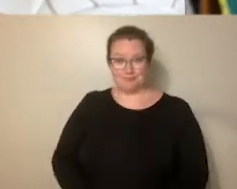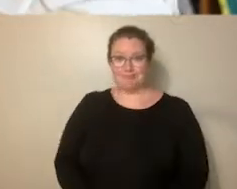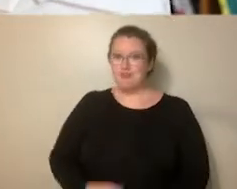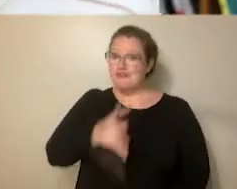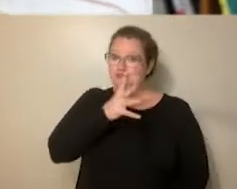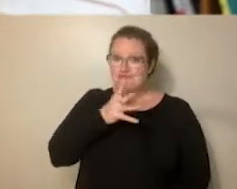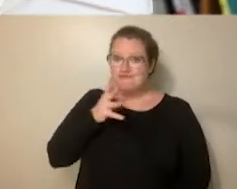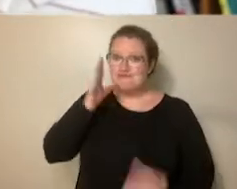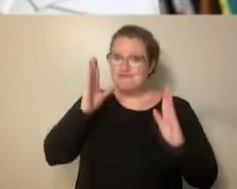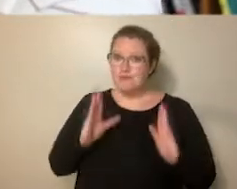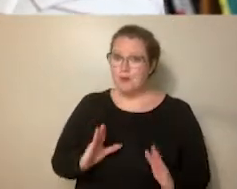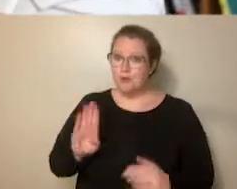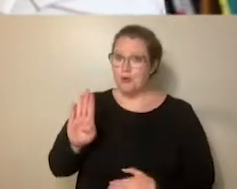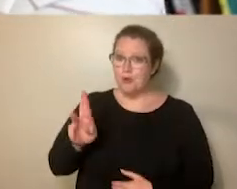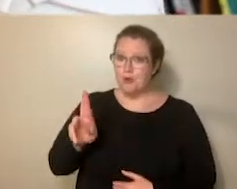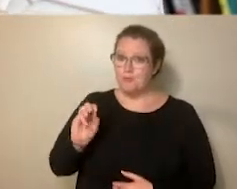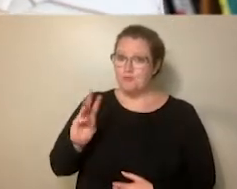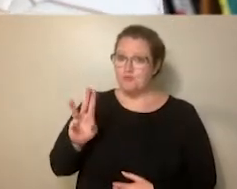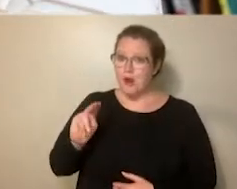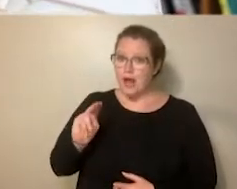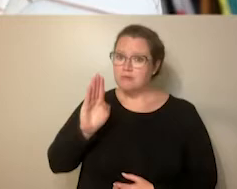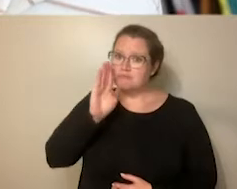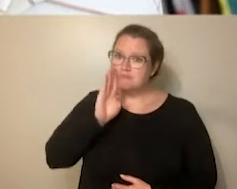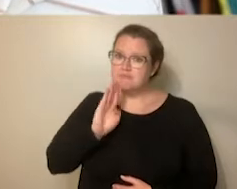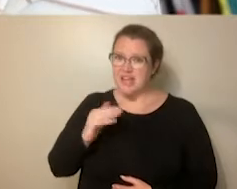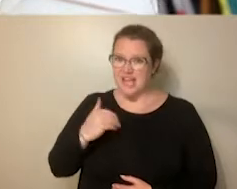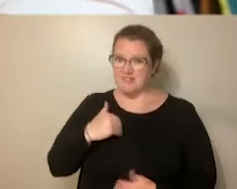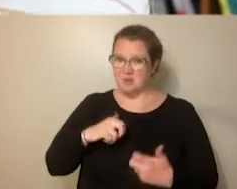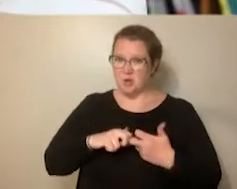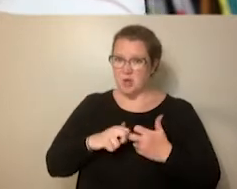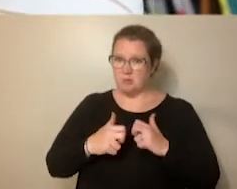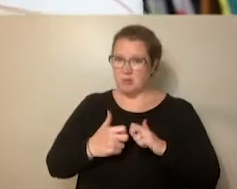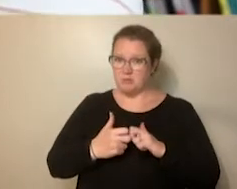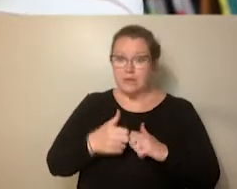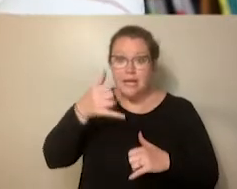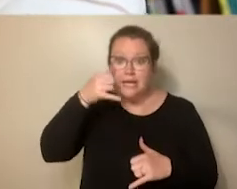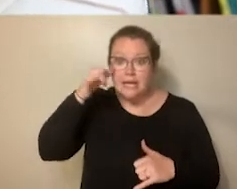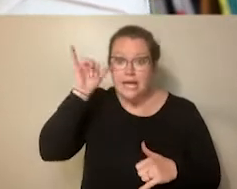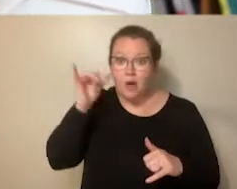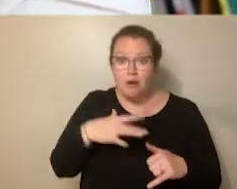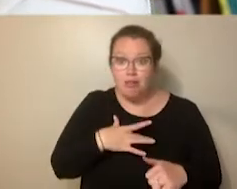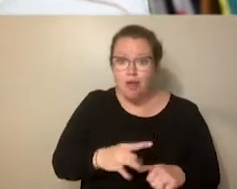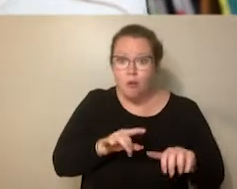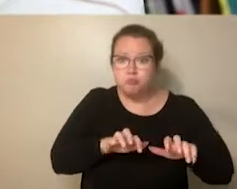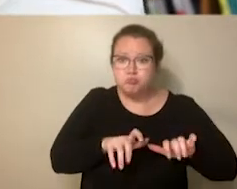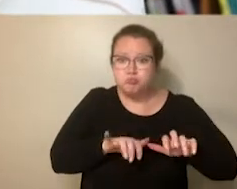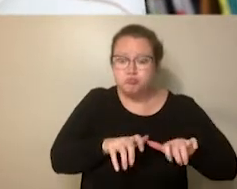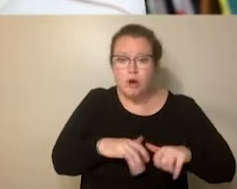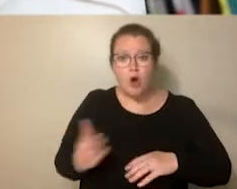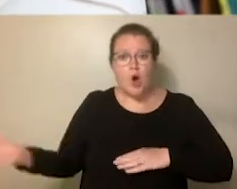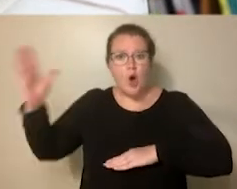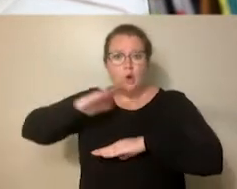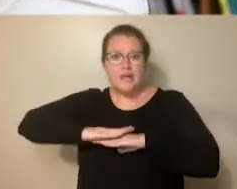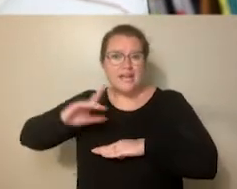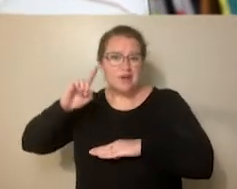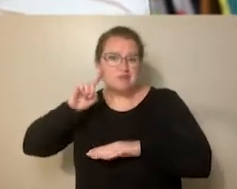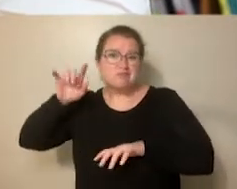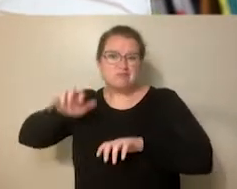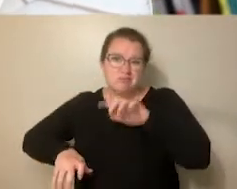Farmer Brown has a problem. His cows like to type. All day long he hears click,